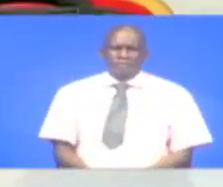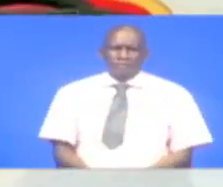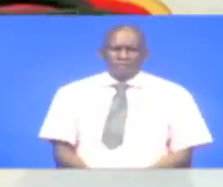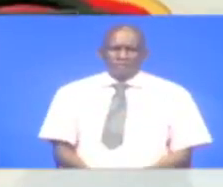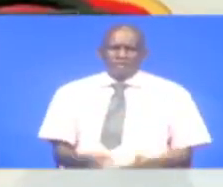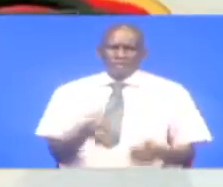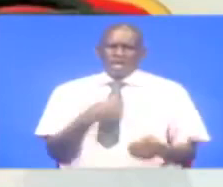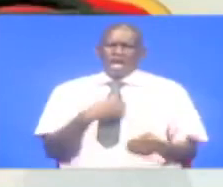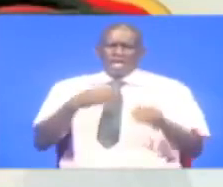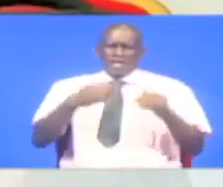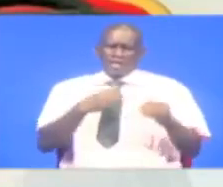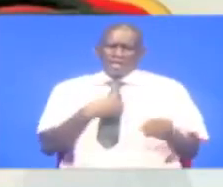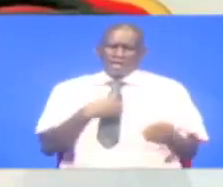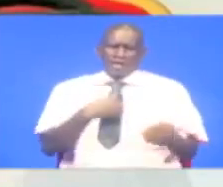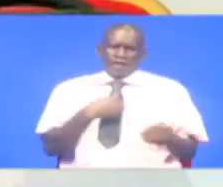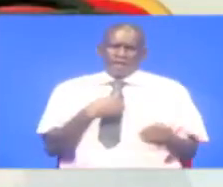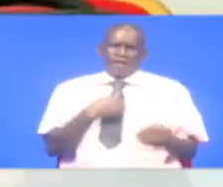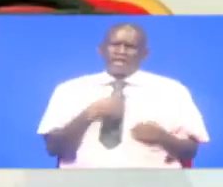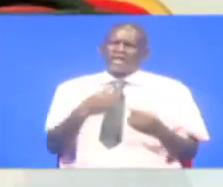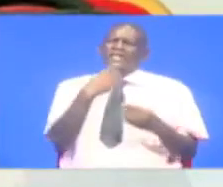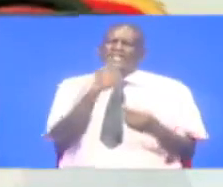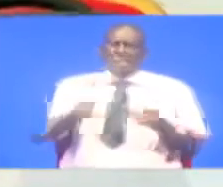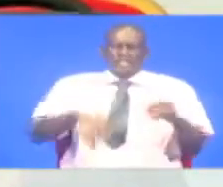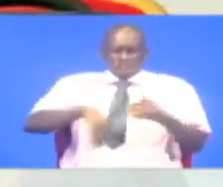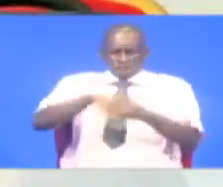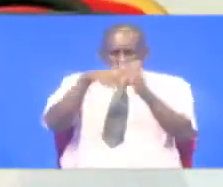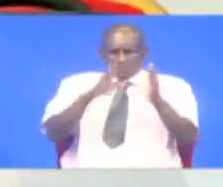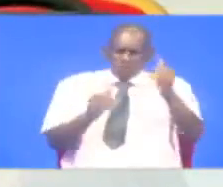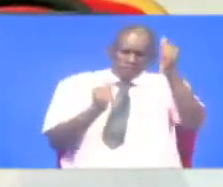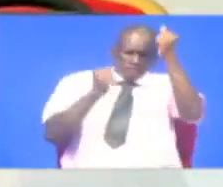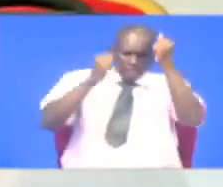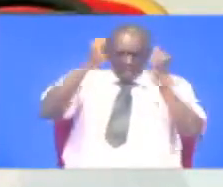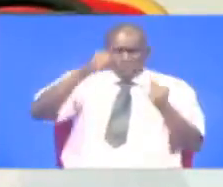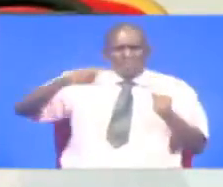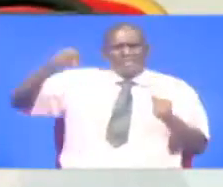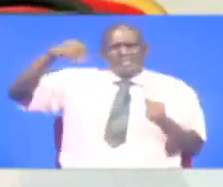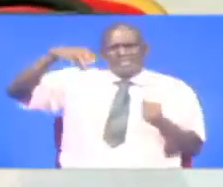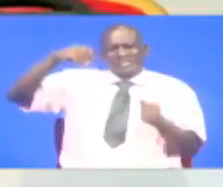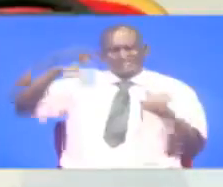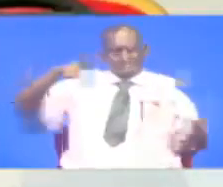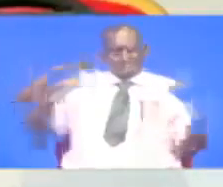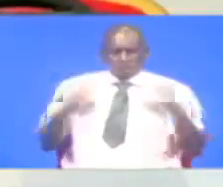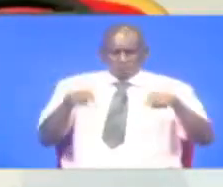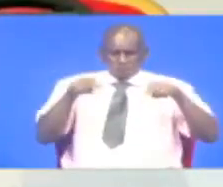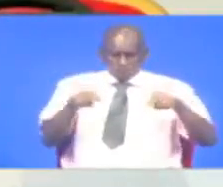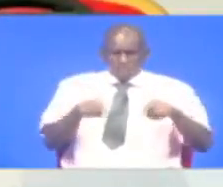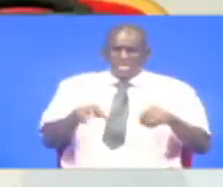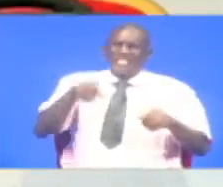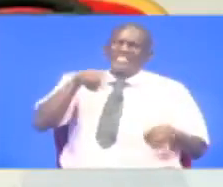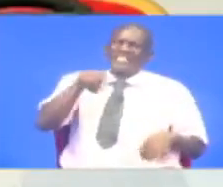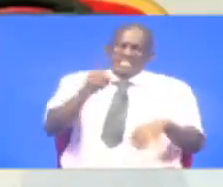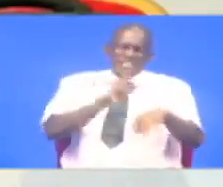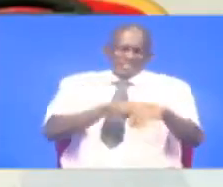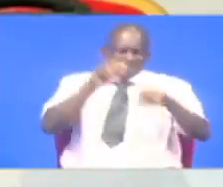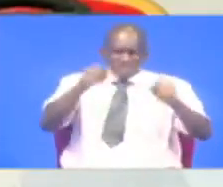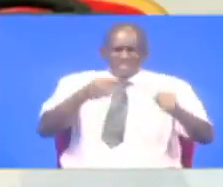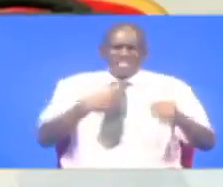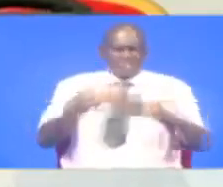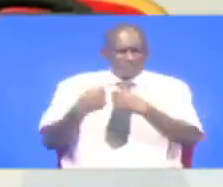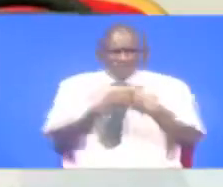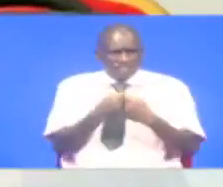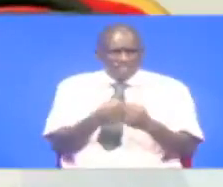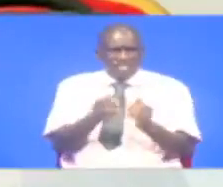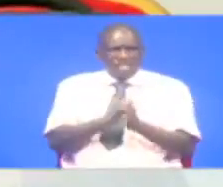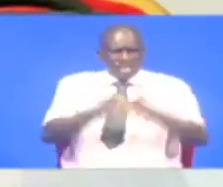Mimi naweza tu kuambia wale wachezaji wako kwa Ulinzi saa hii ni wakati wao wako na changamoto na